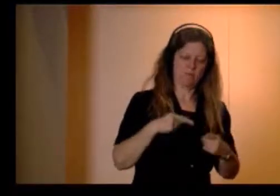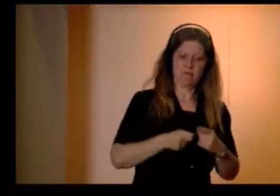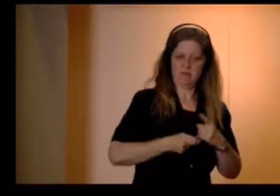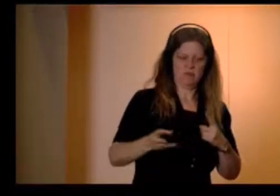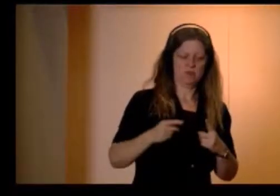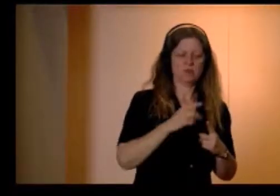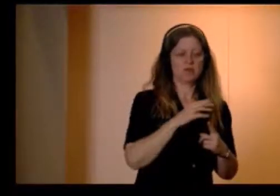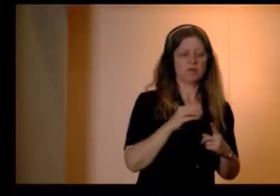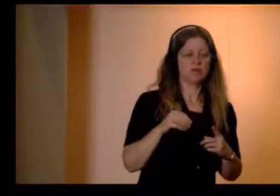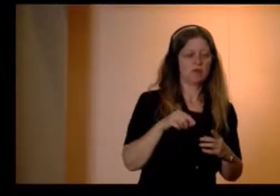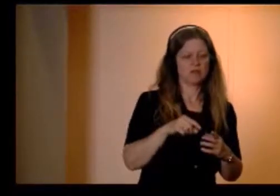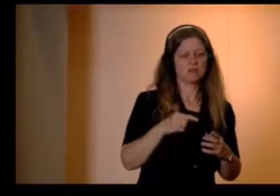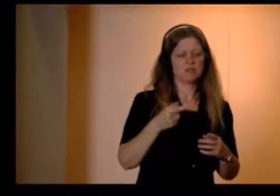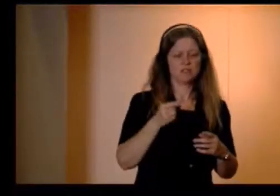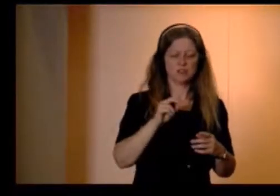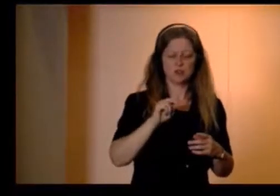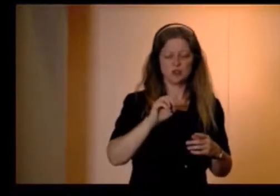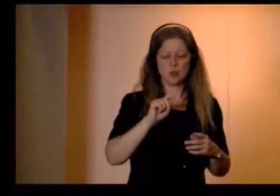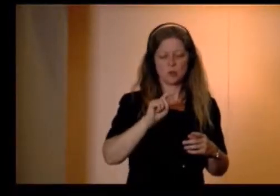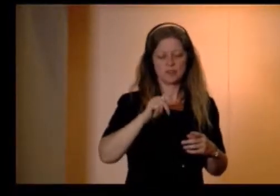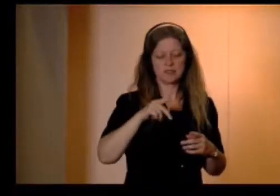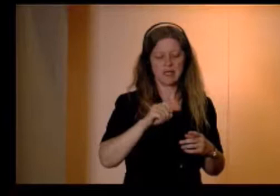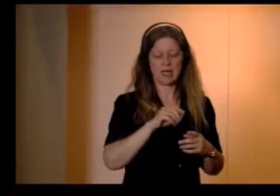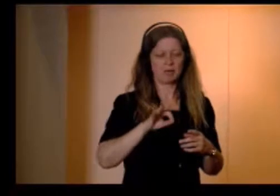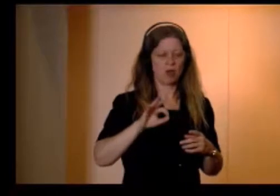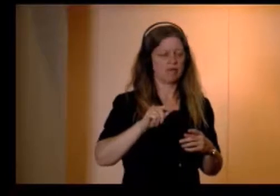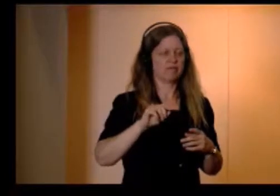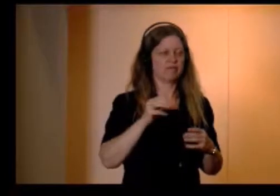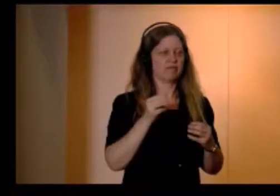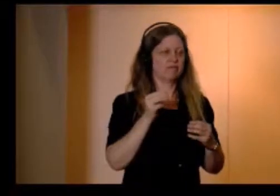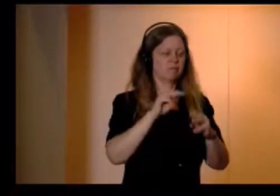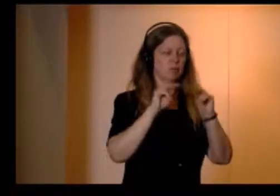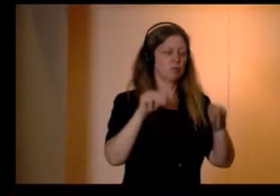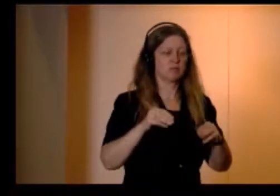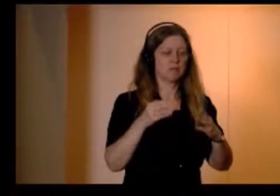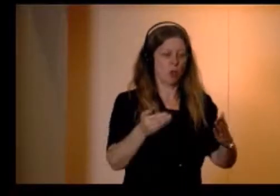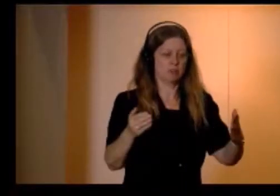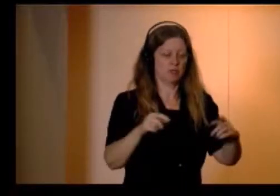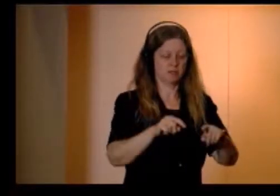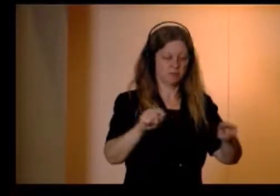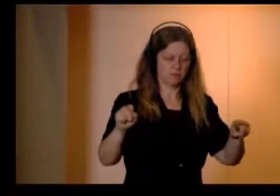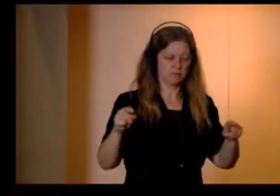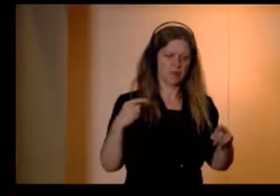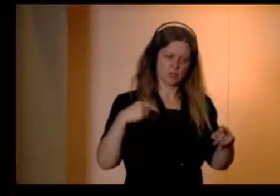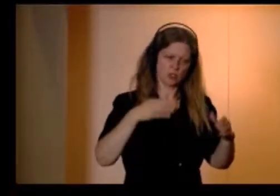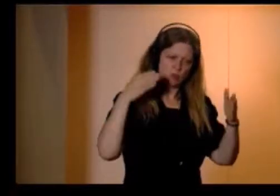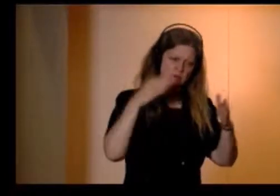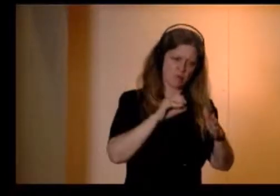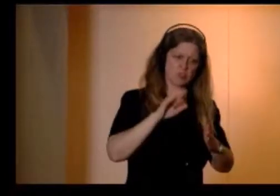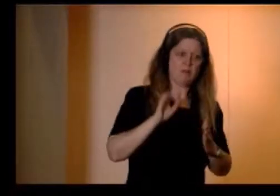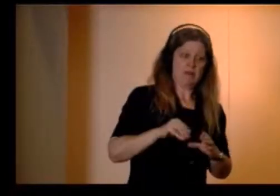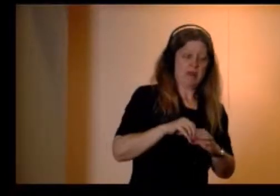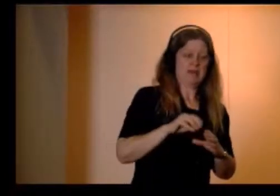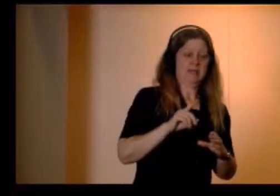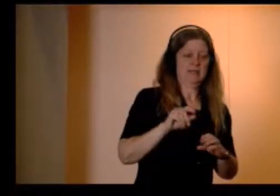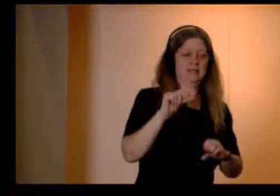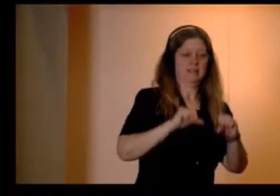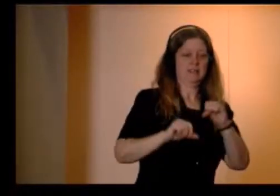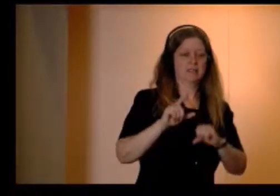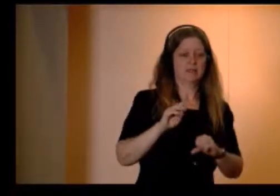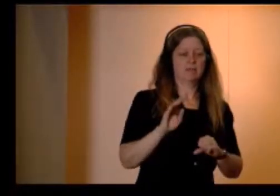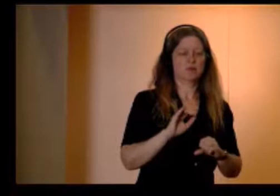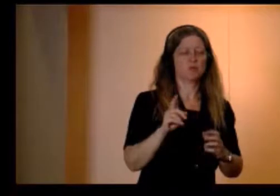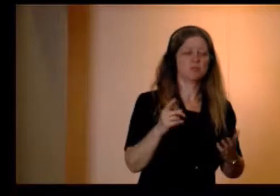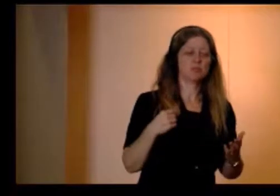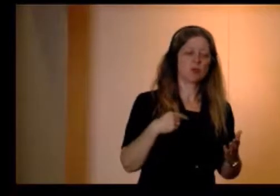of those objects. And so we focus on those in our data science lab as well. So we can do things like